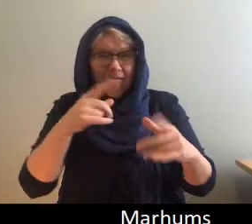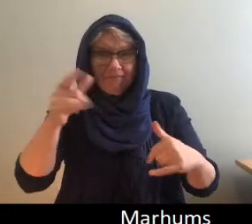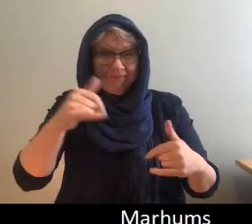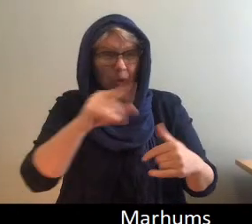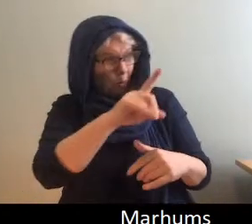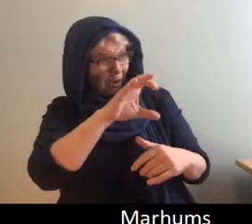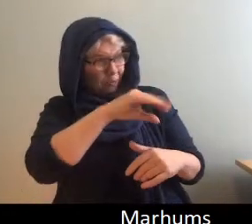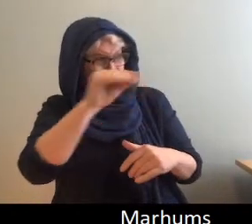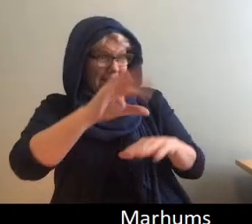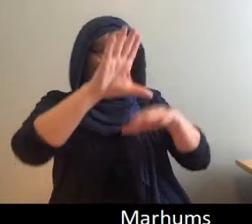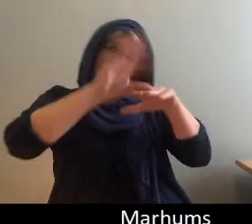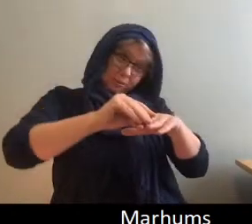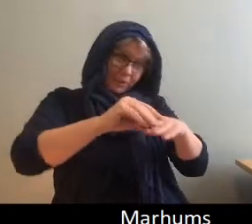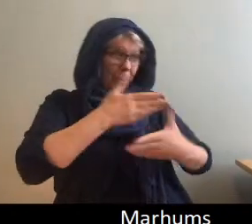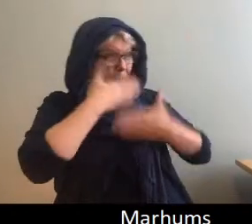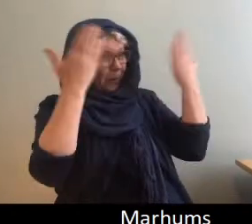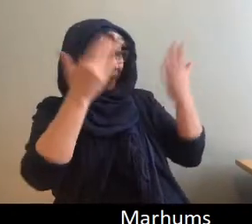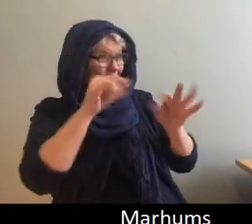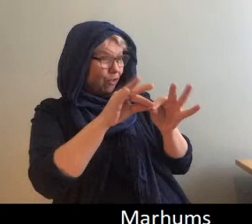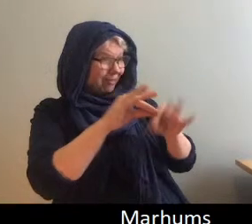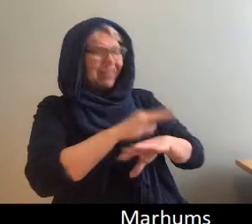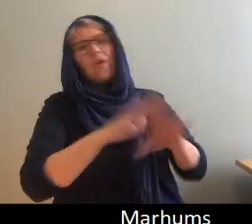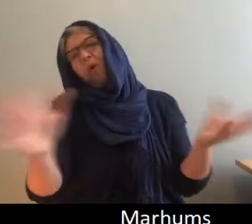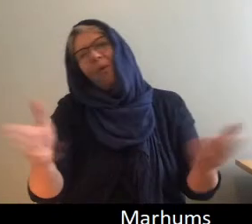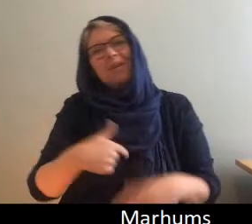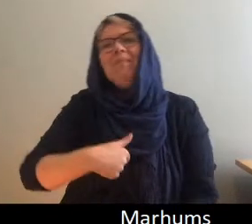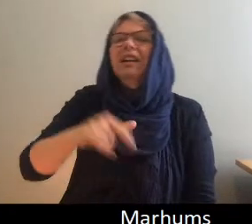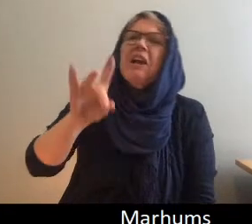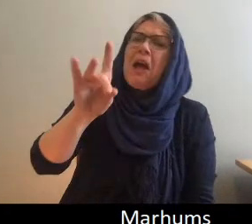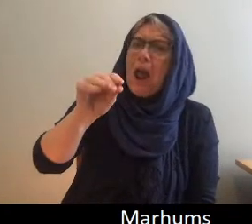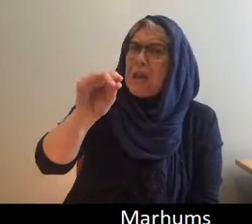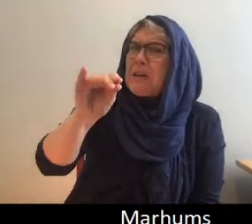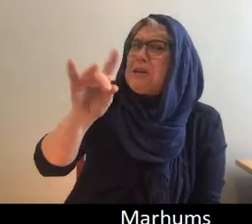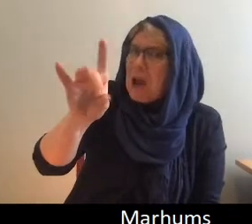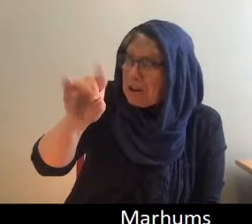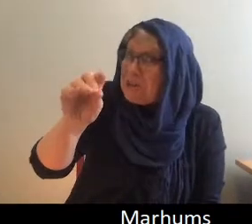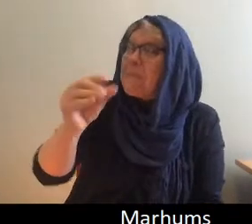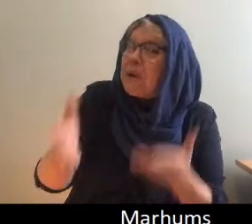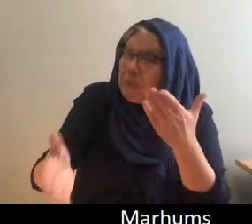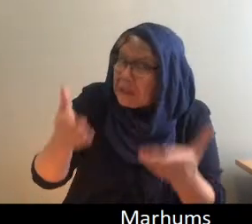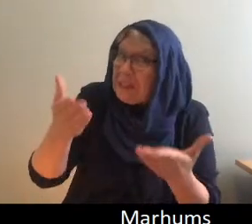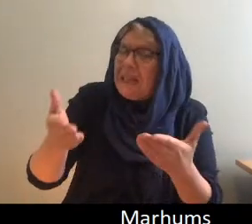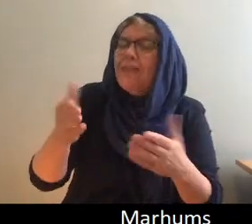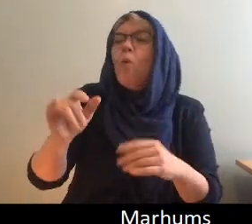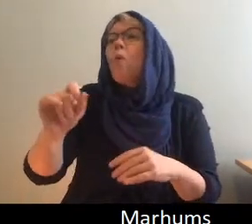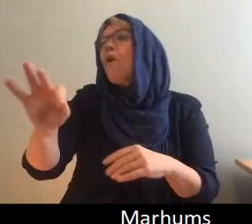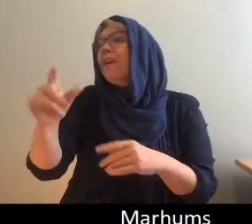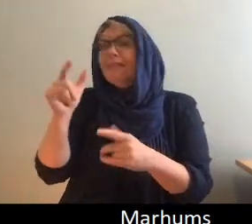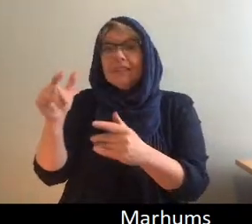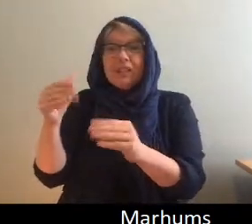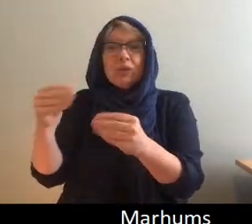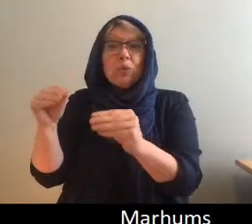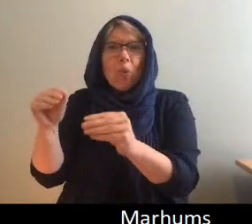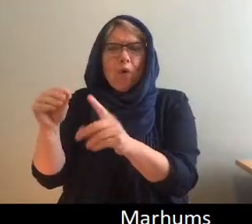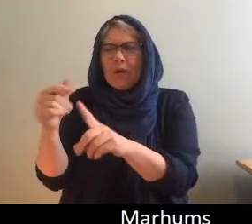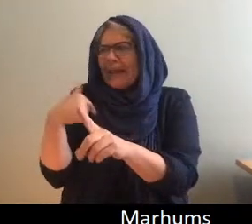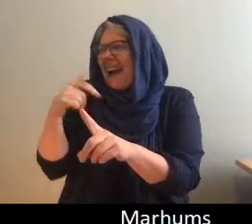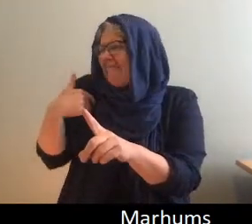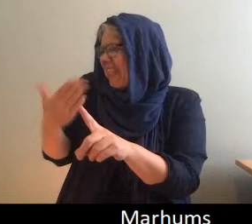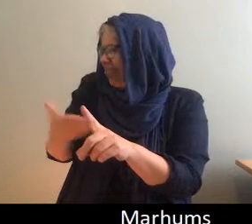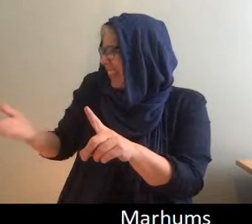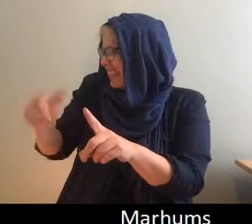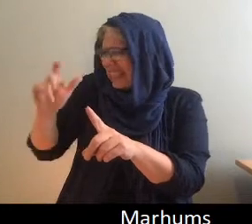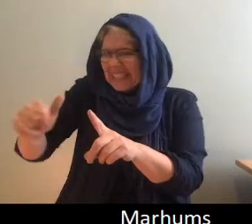That goes beyond saying. Okay. So what we find is that Allah Ta'ala's messenger is giving us a really big discount from